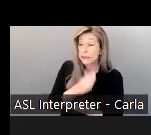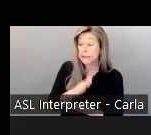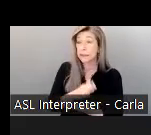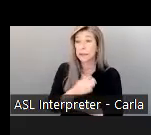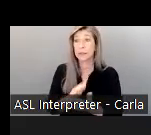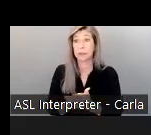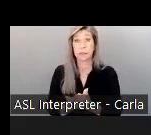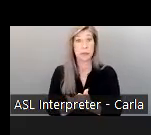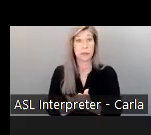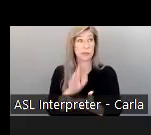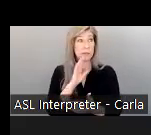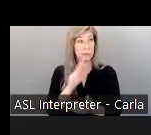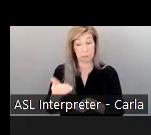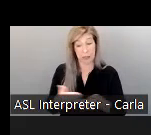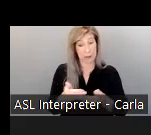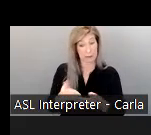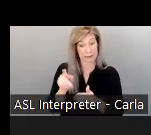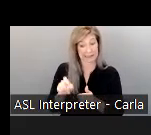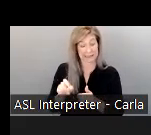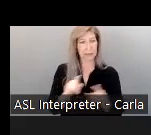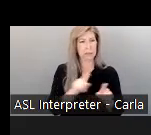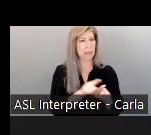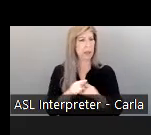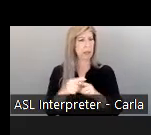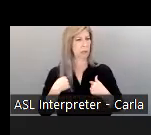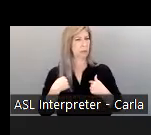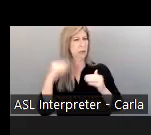also need as adults,